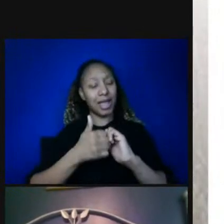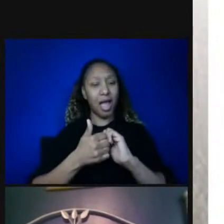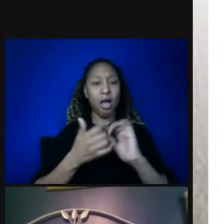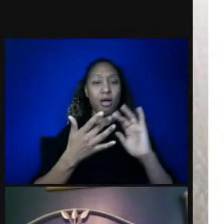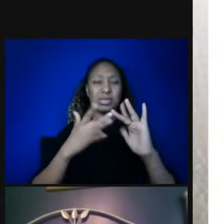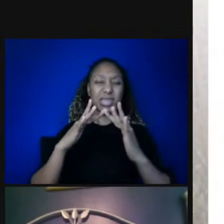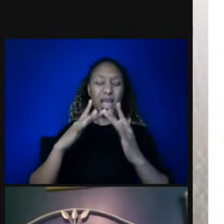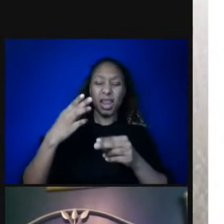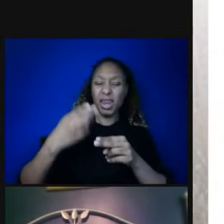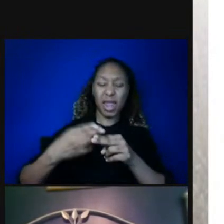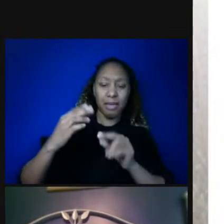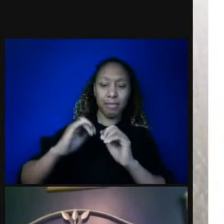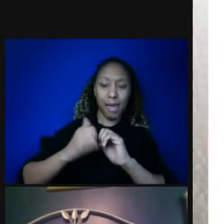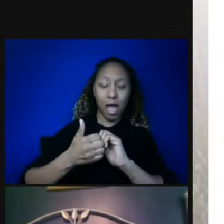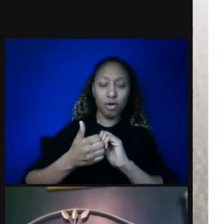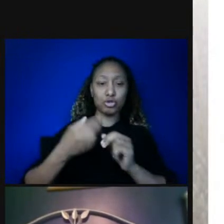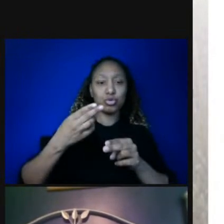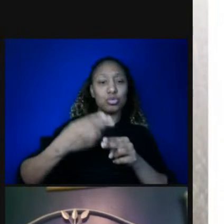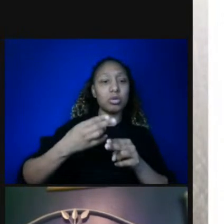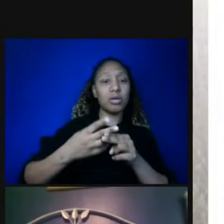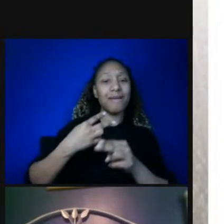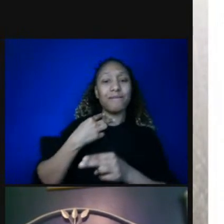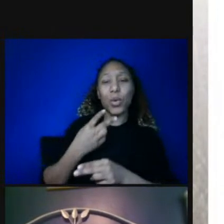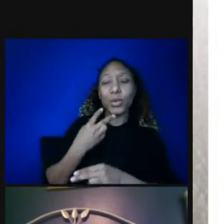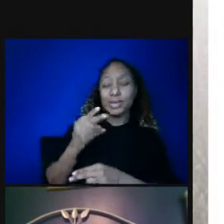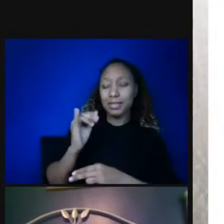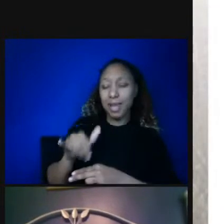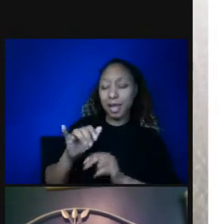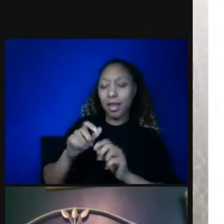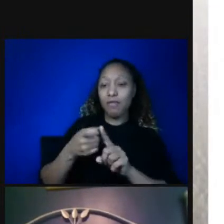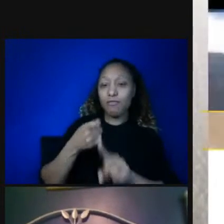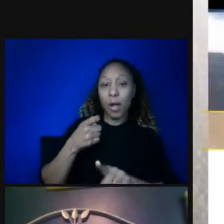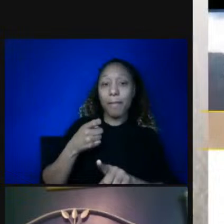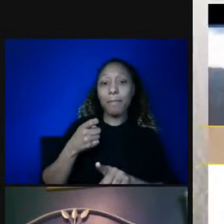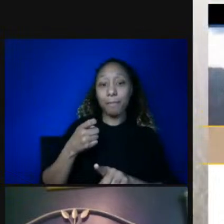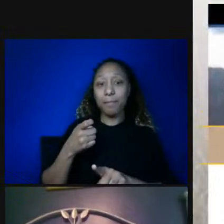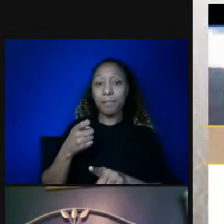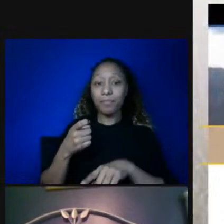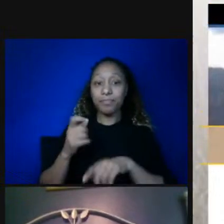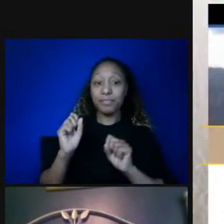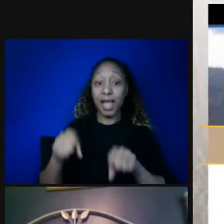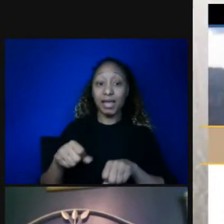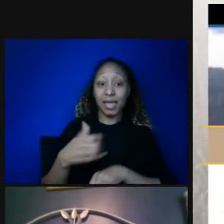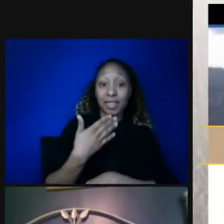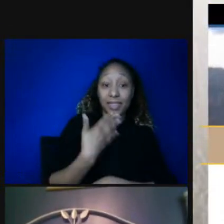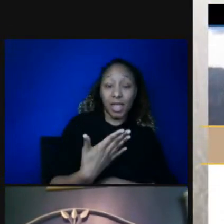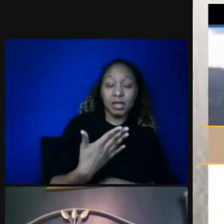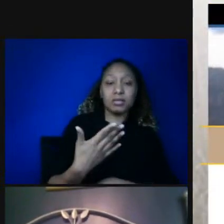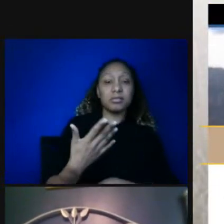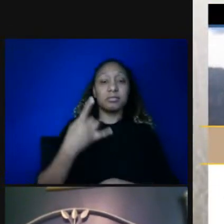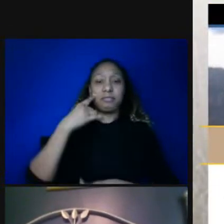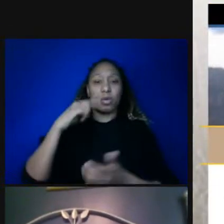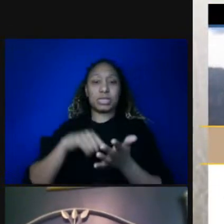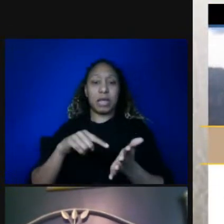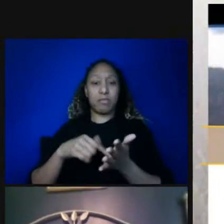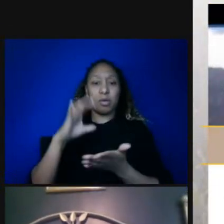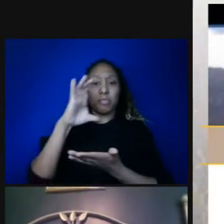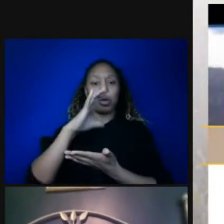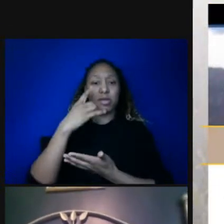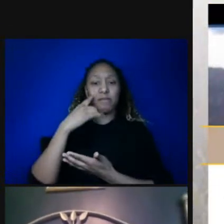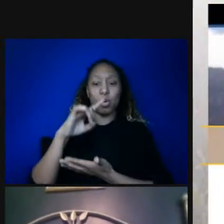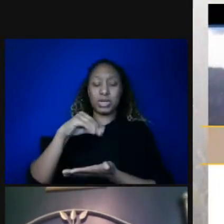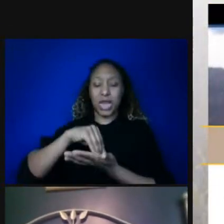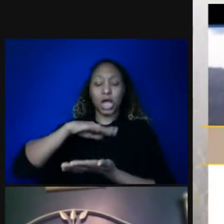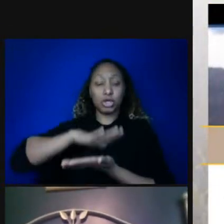named. I can read how to pronounce it, about its dedication. I can go into thanks. But say I'm looking about documents, right?